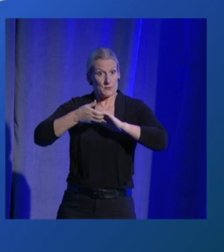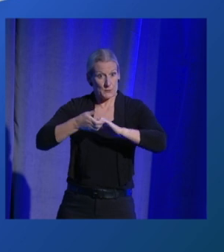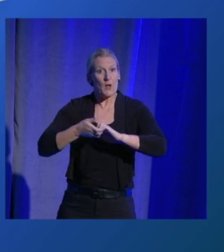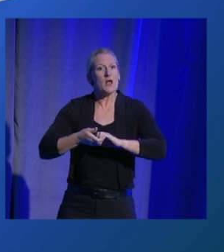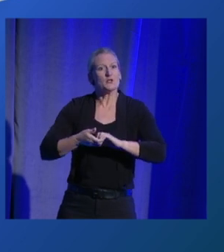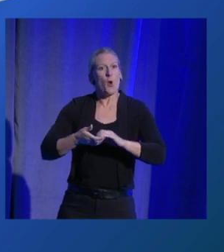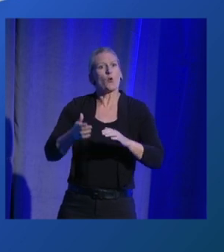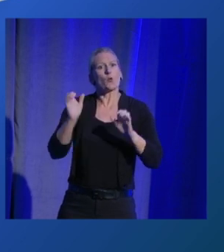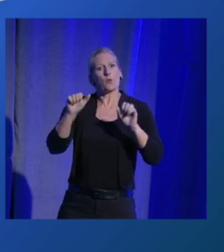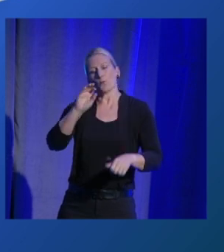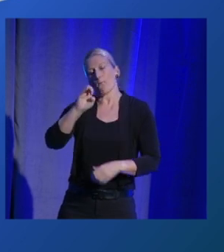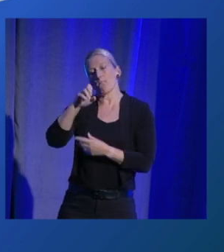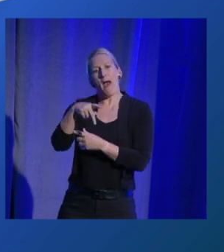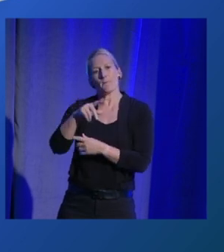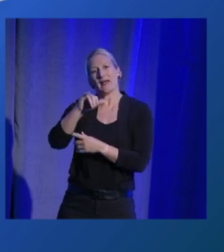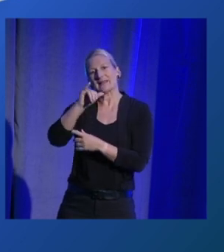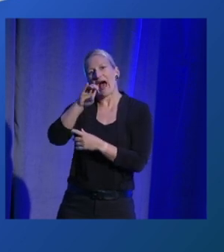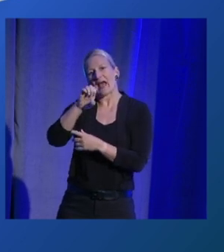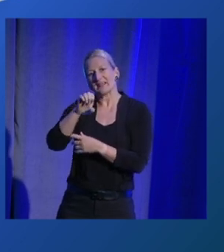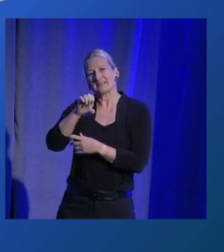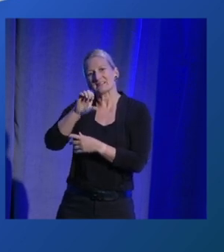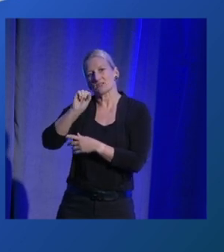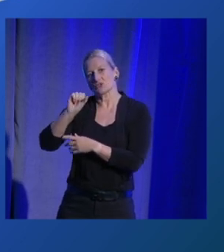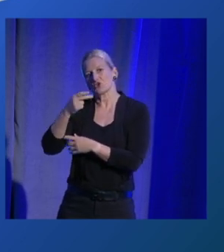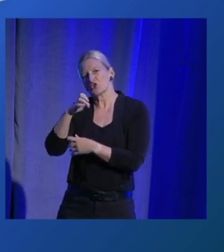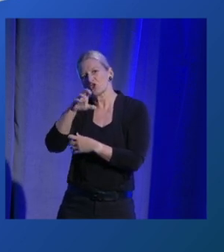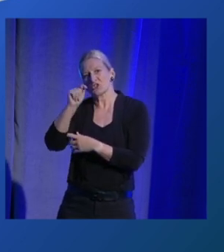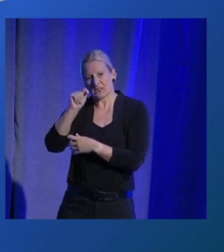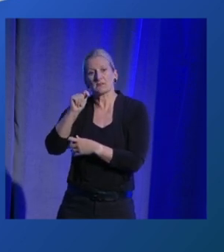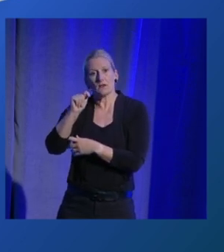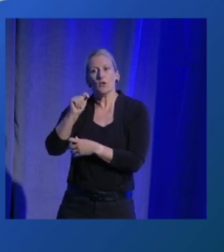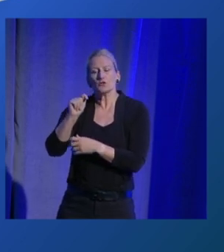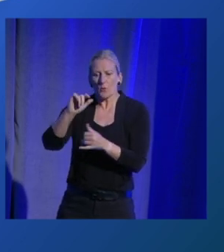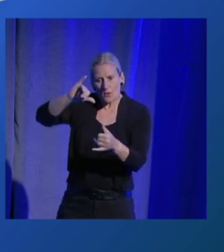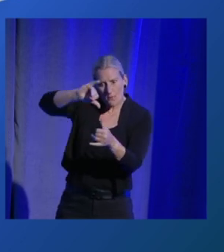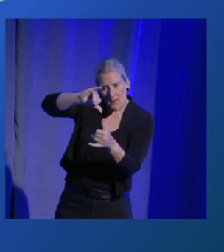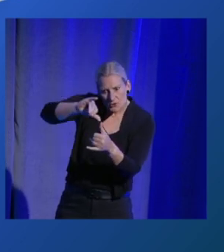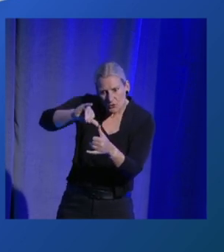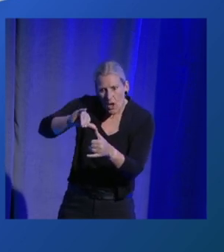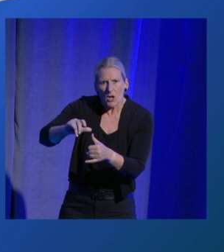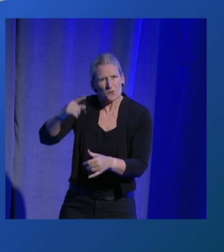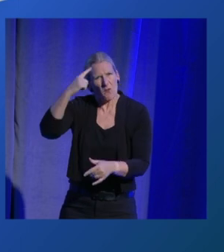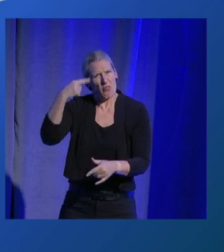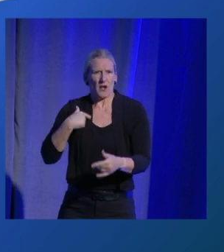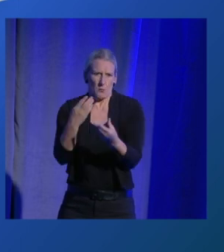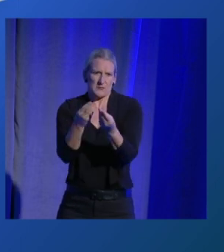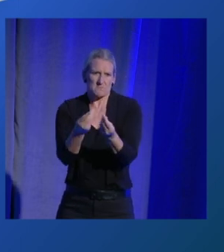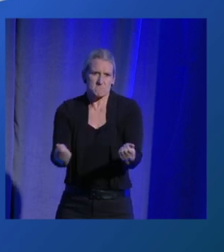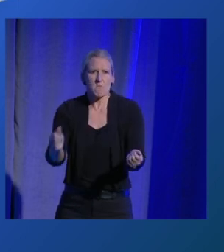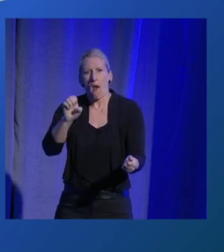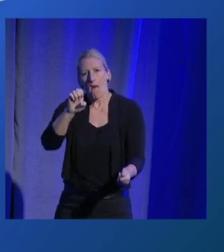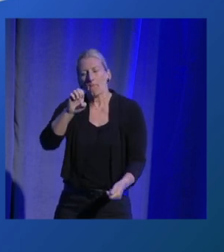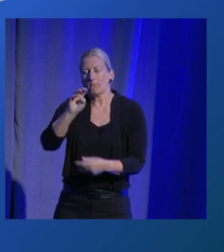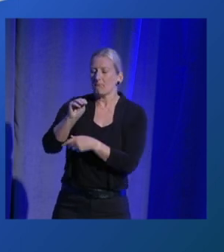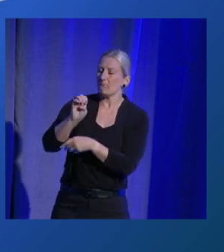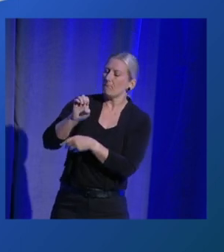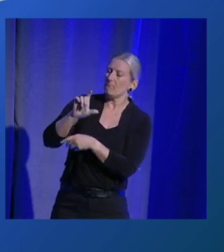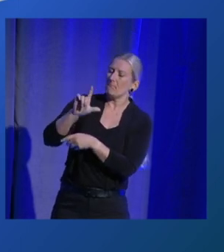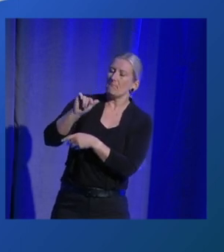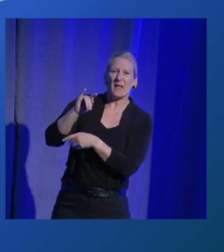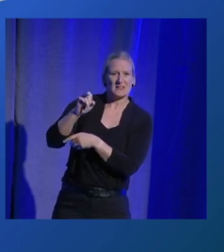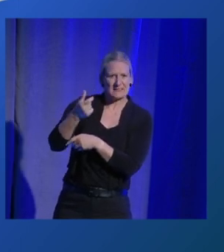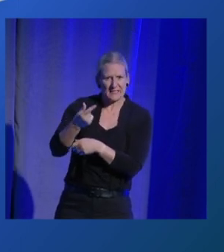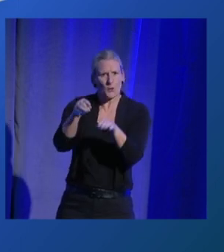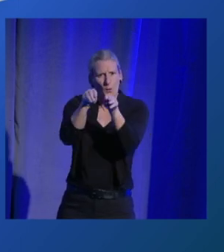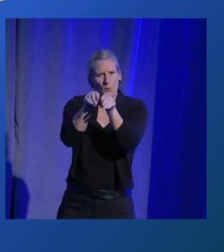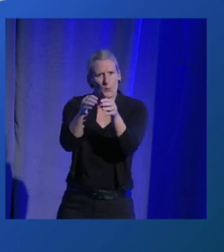right um and um to map the ice sheet to measure the glacial melt on the sheet its balance its flow